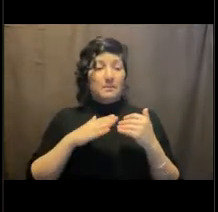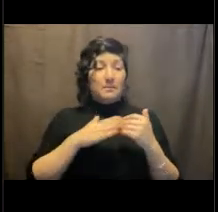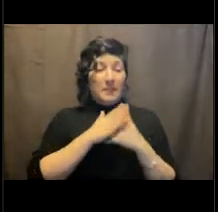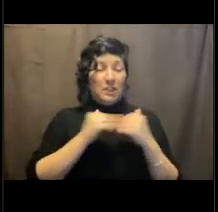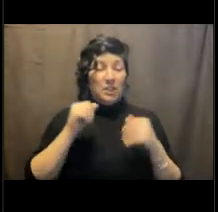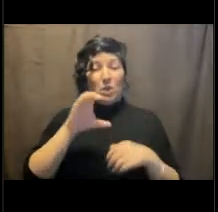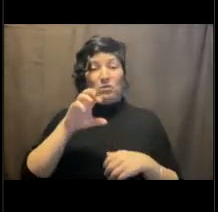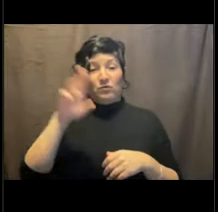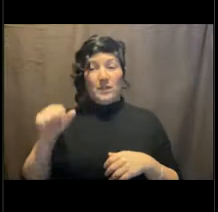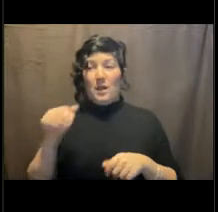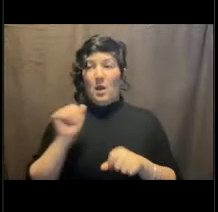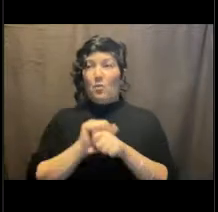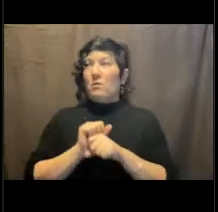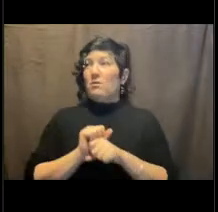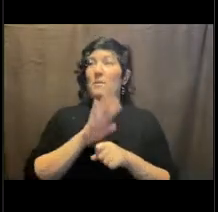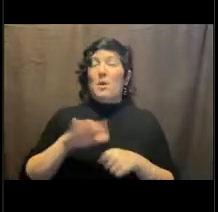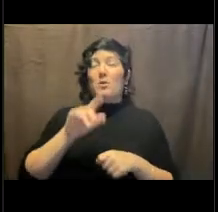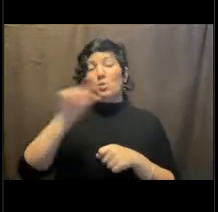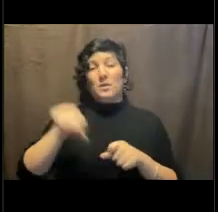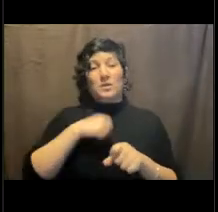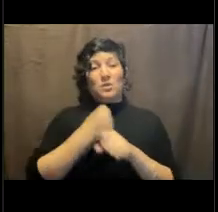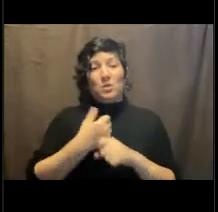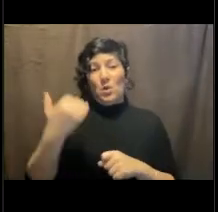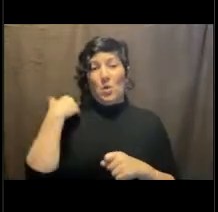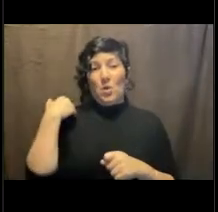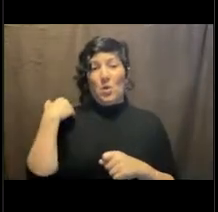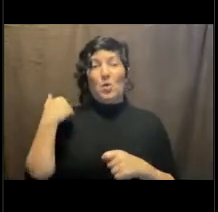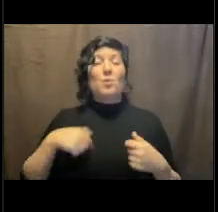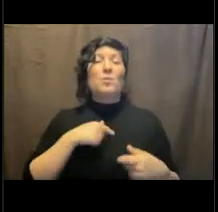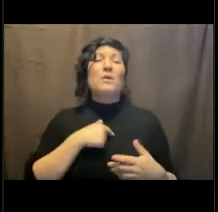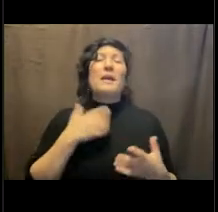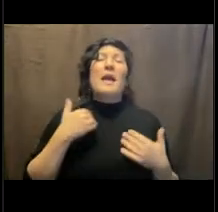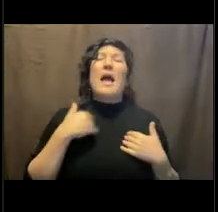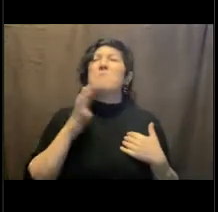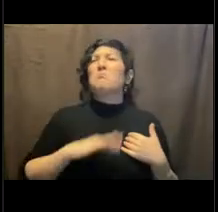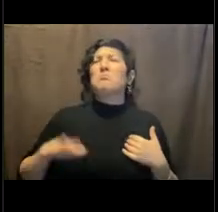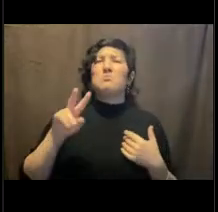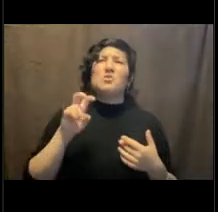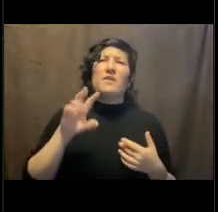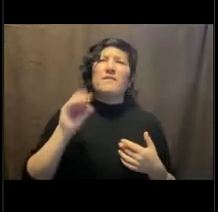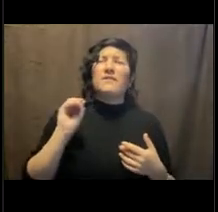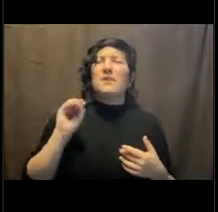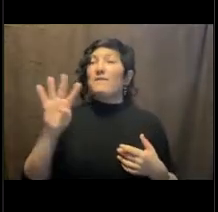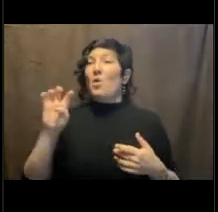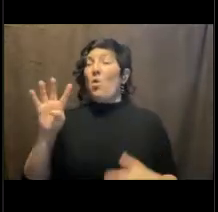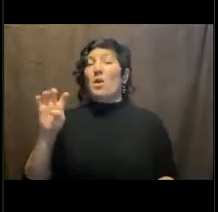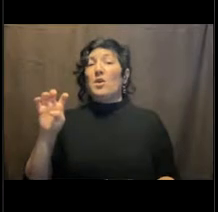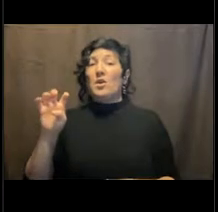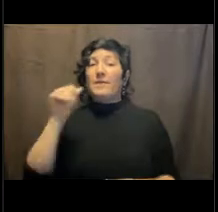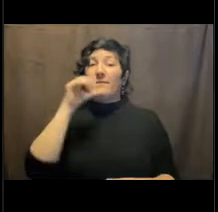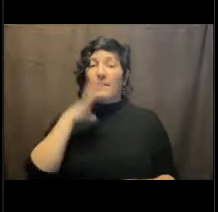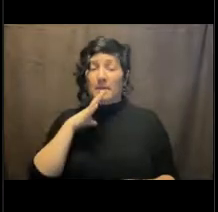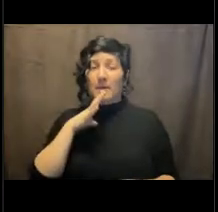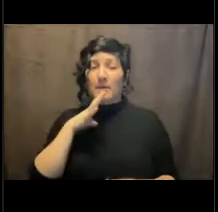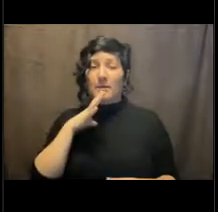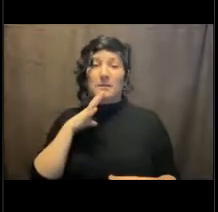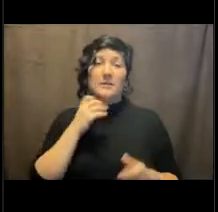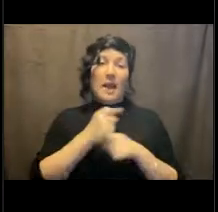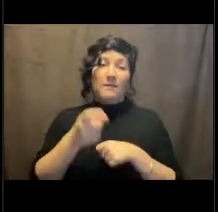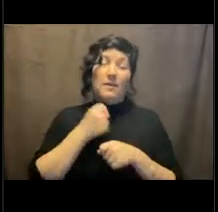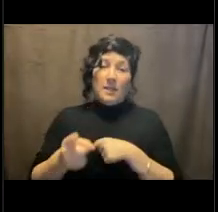early 2000s, so about 20 years ago, we were getting anywhere from 250 to 400 female turtles per year